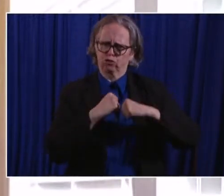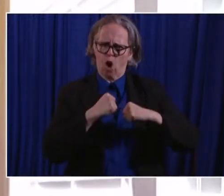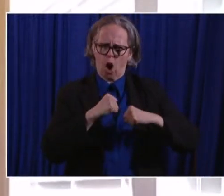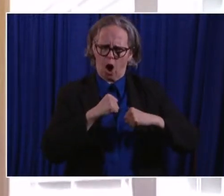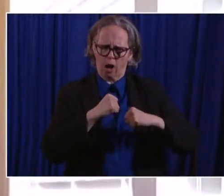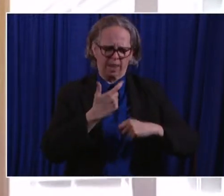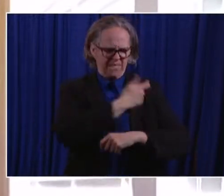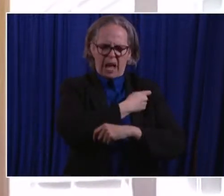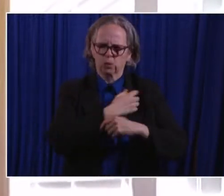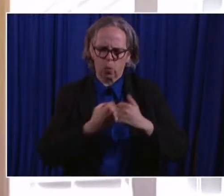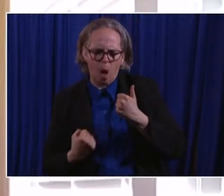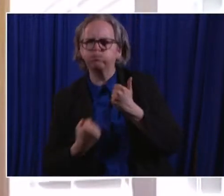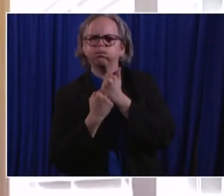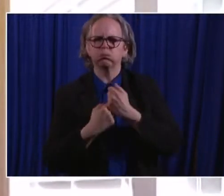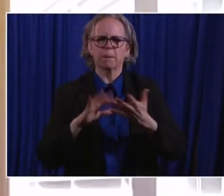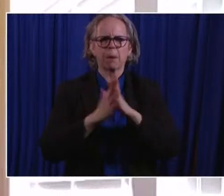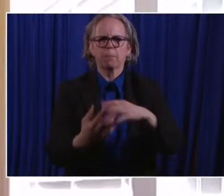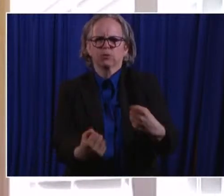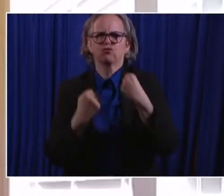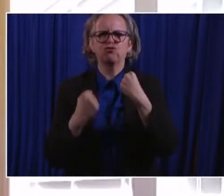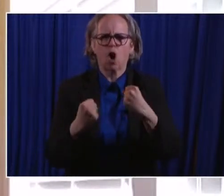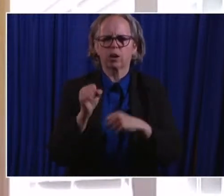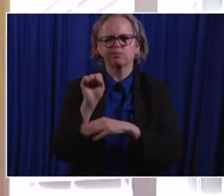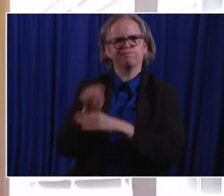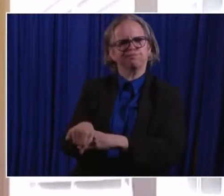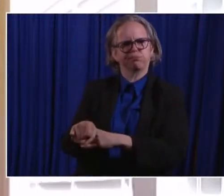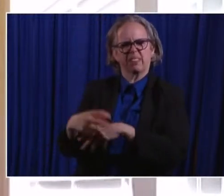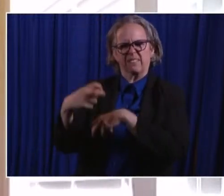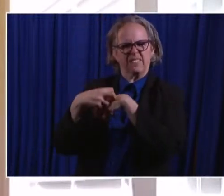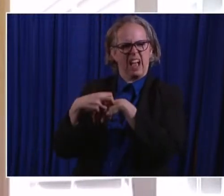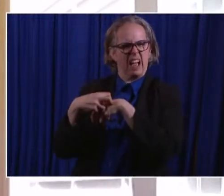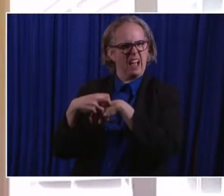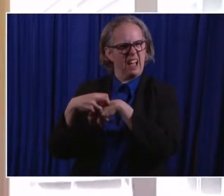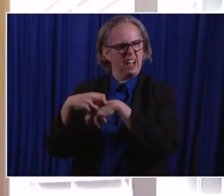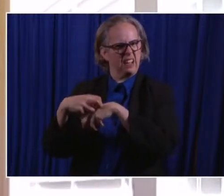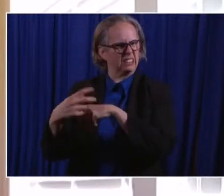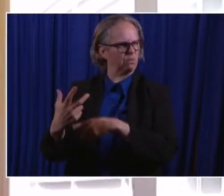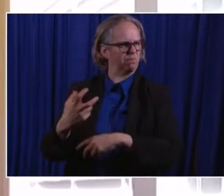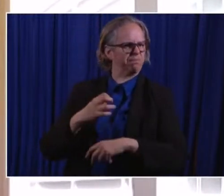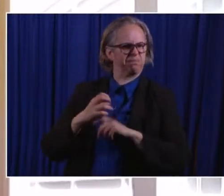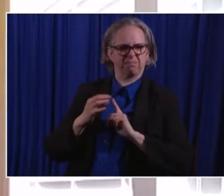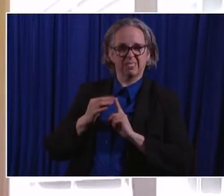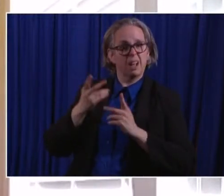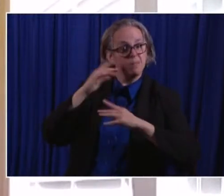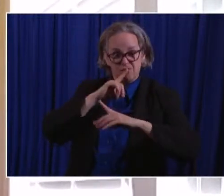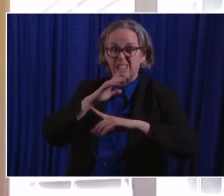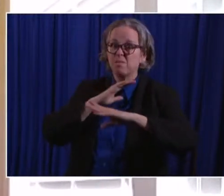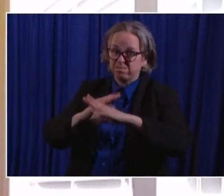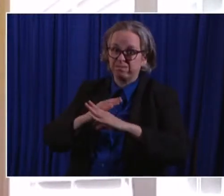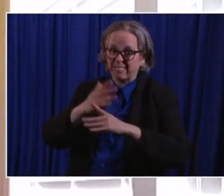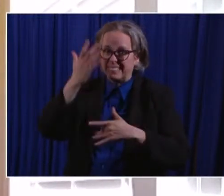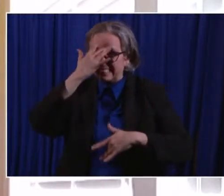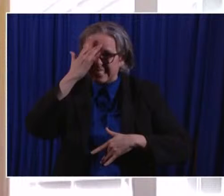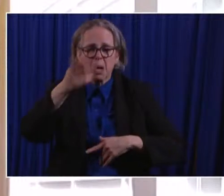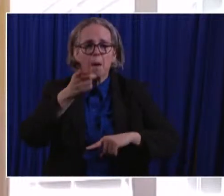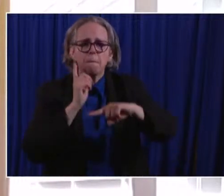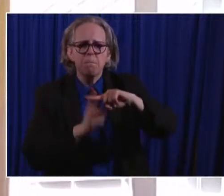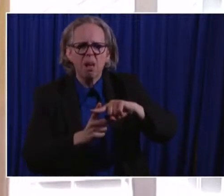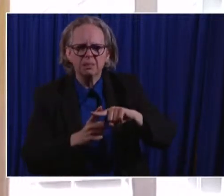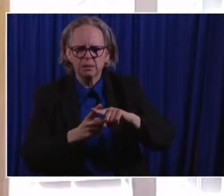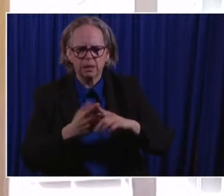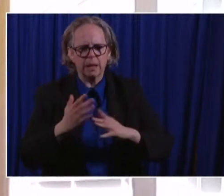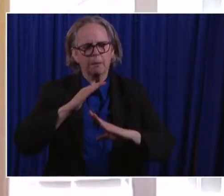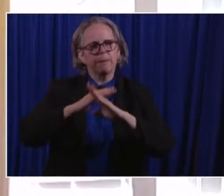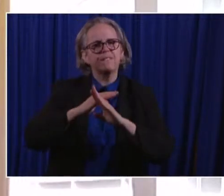of evidence point toward the vaccine's ability to prevent disease, but also the transmission of disease. And the CDC,